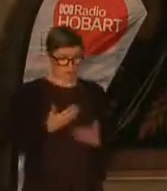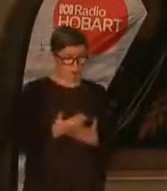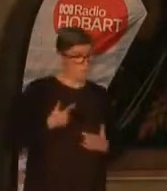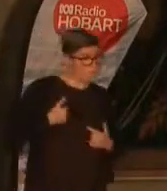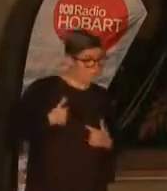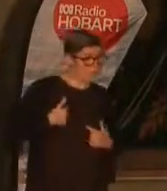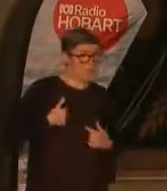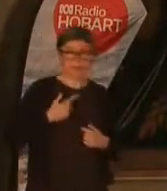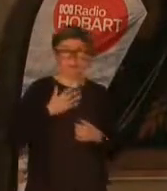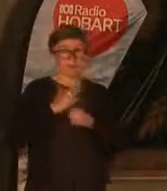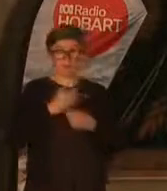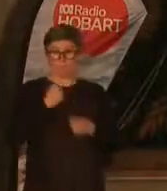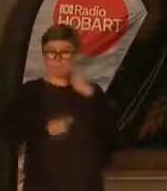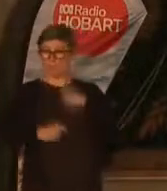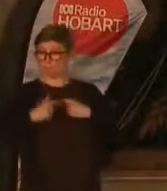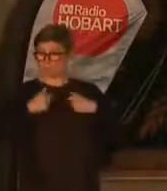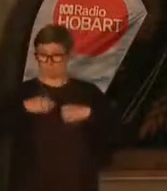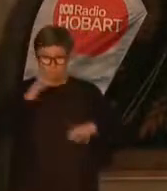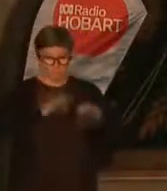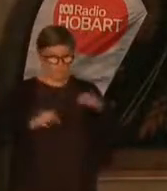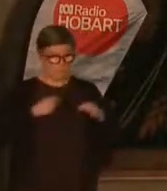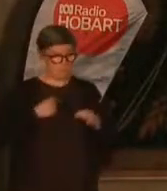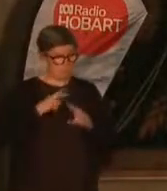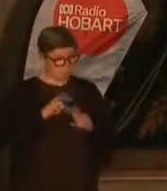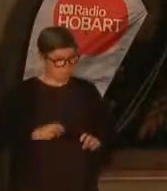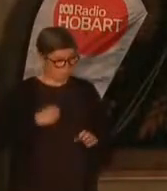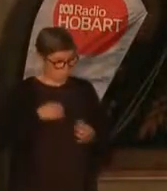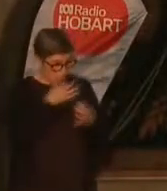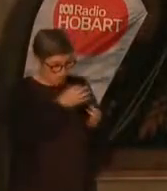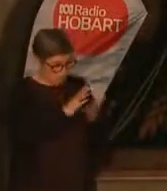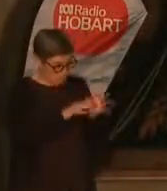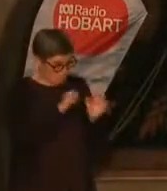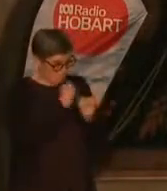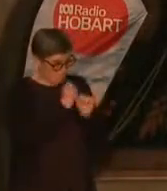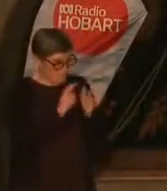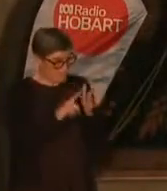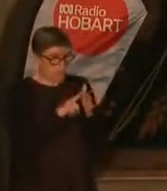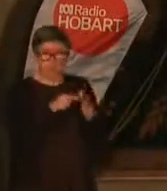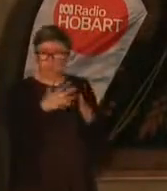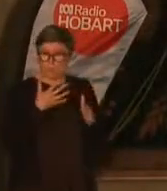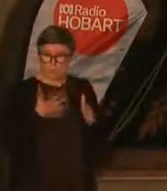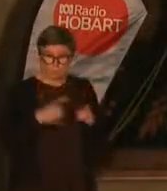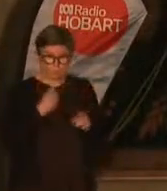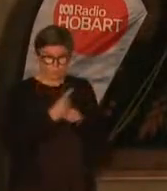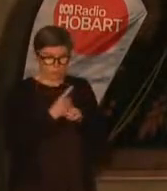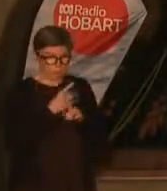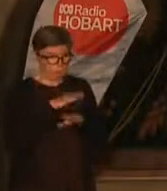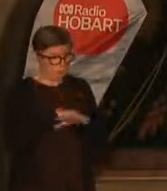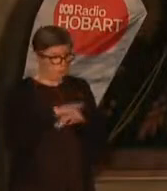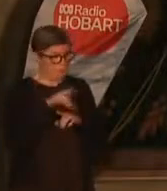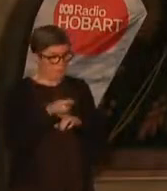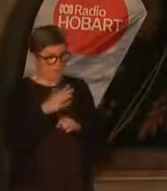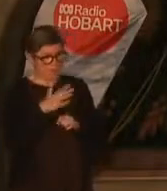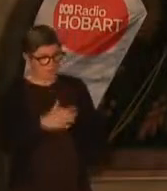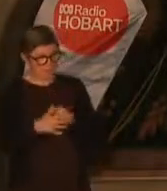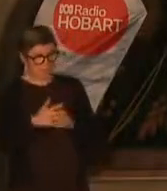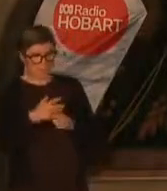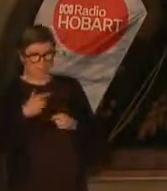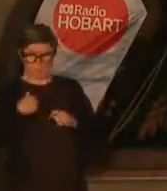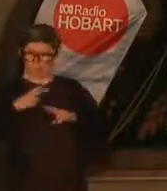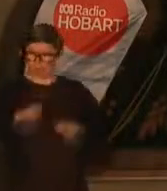continue. Maggie, did you want to talk a bit more about this? This sort of never being the researcher idea and that